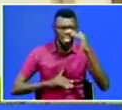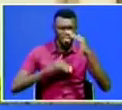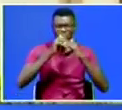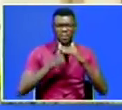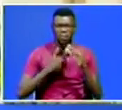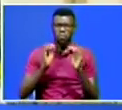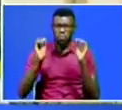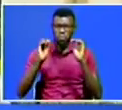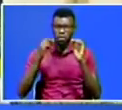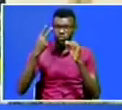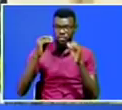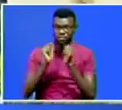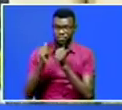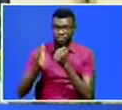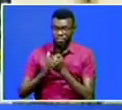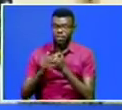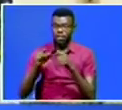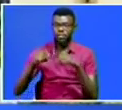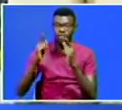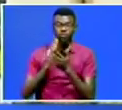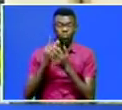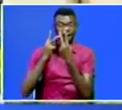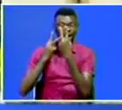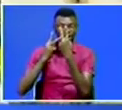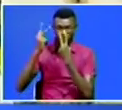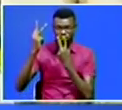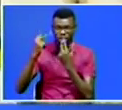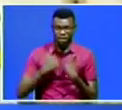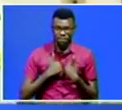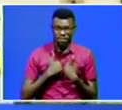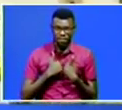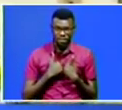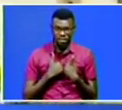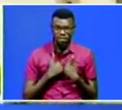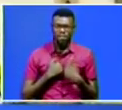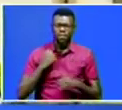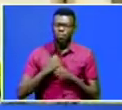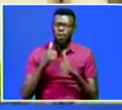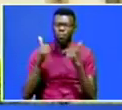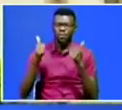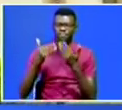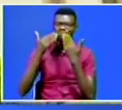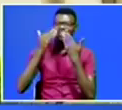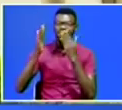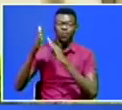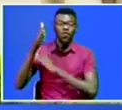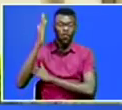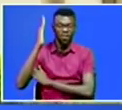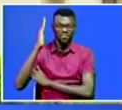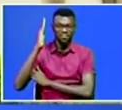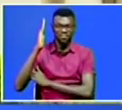unlimited excellence, the 2019. Unajua walikuwa wameona tu. I think they stretched themselves, and we want to thank God for